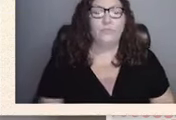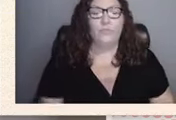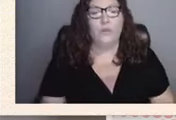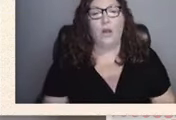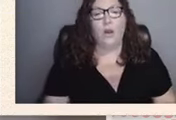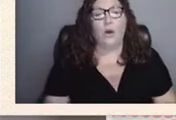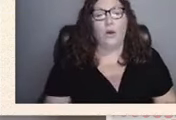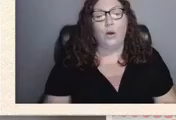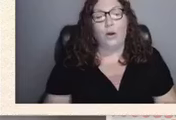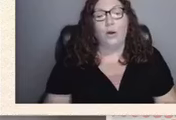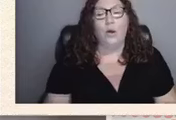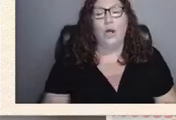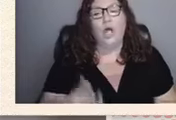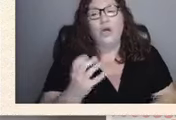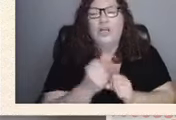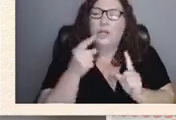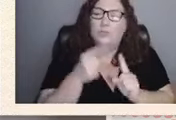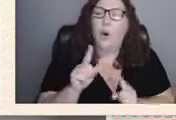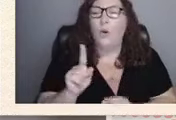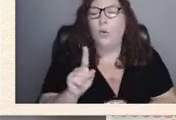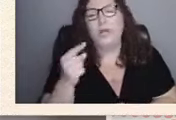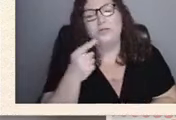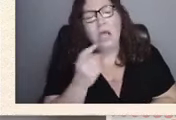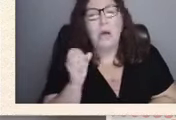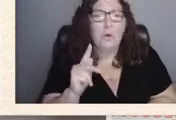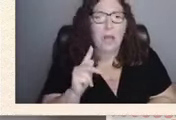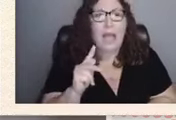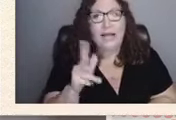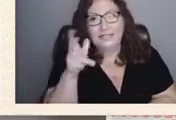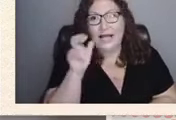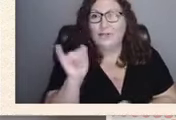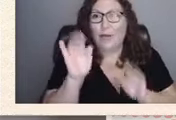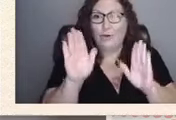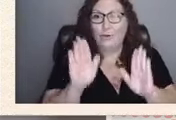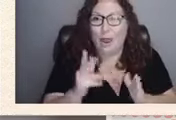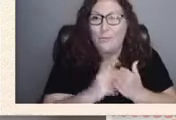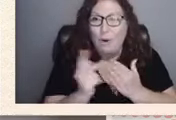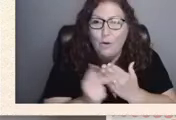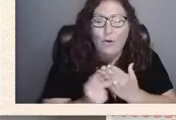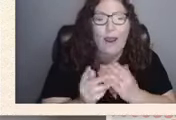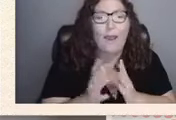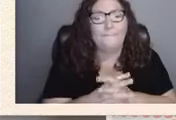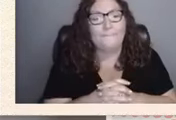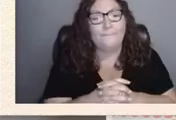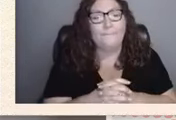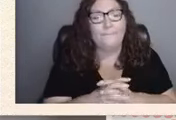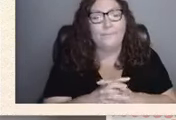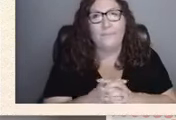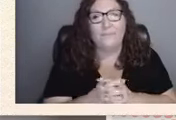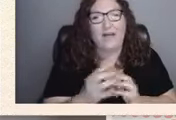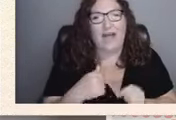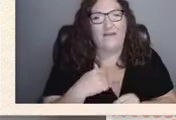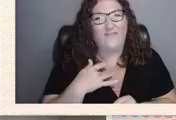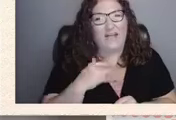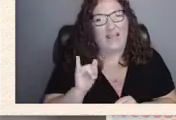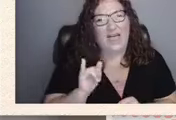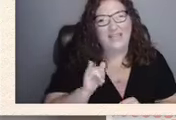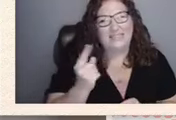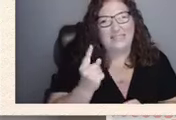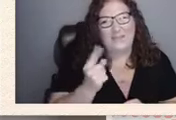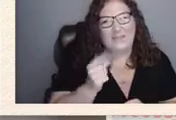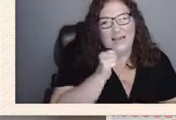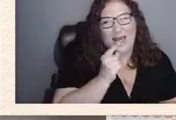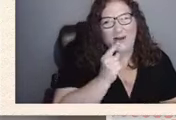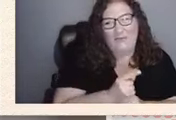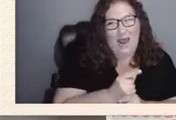to a point where it's like, okay, this sounds like a great program. Too good to be true, John. Tell me, this has got to be a